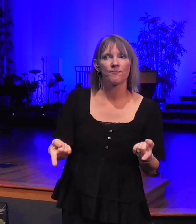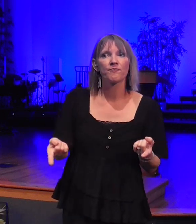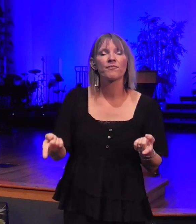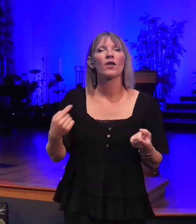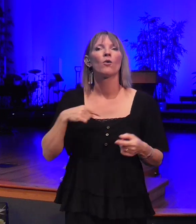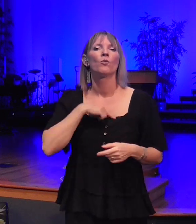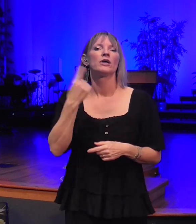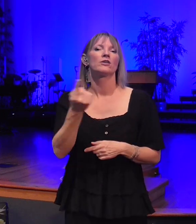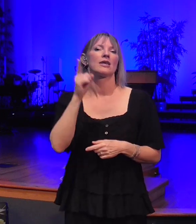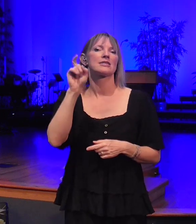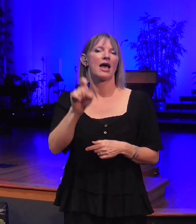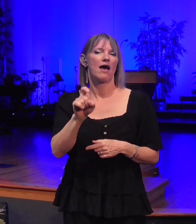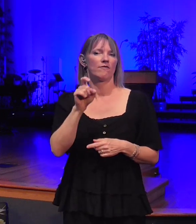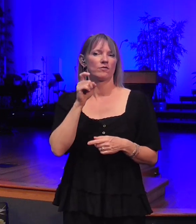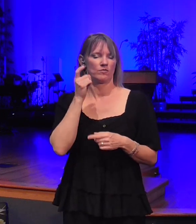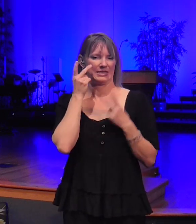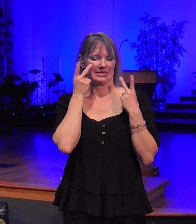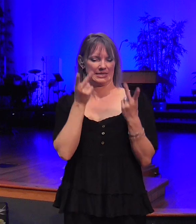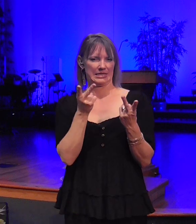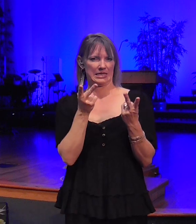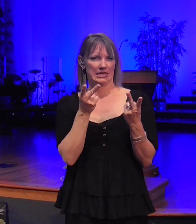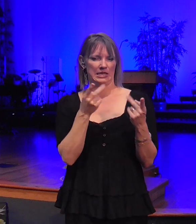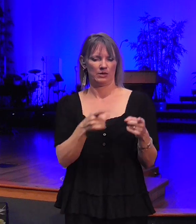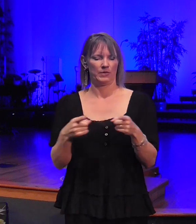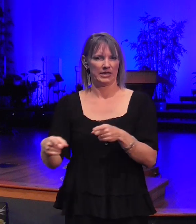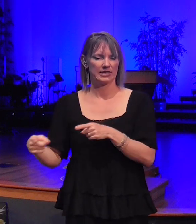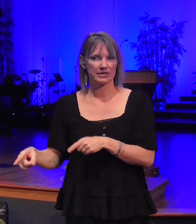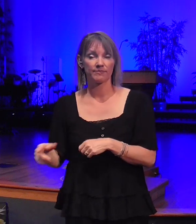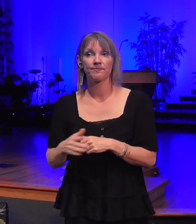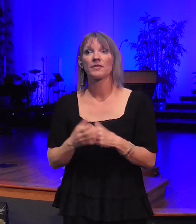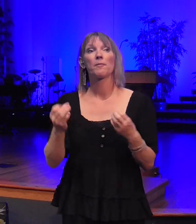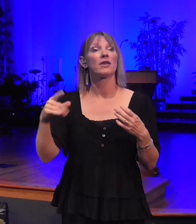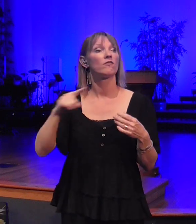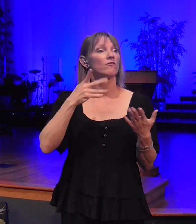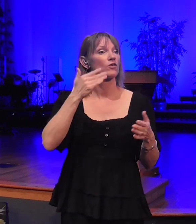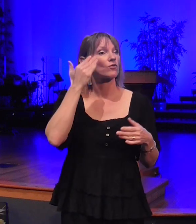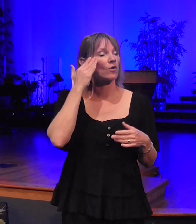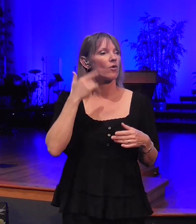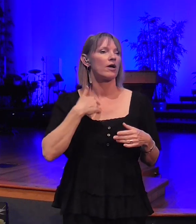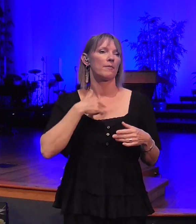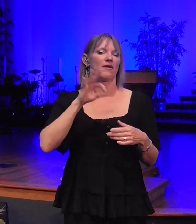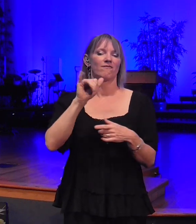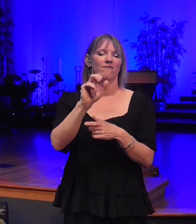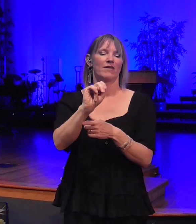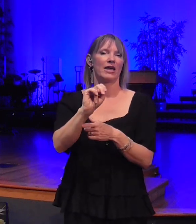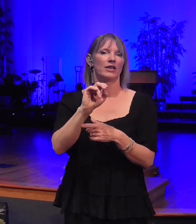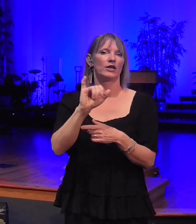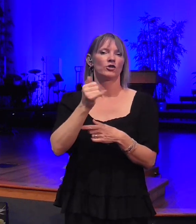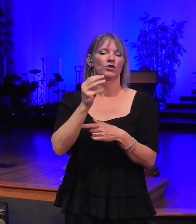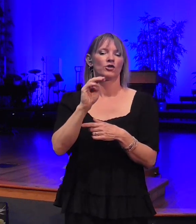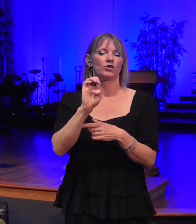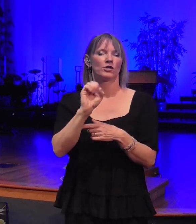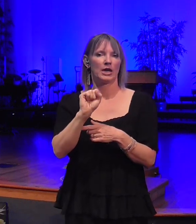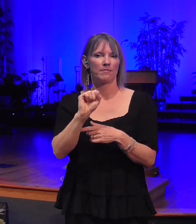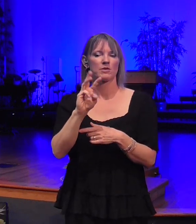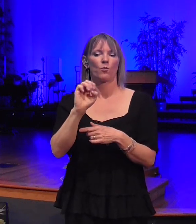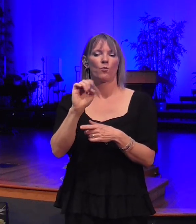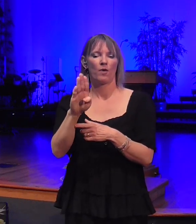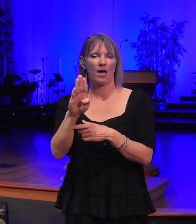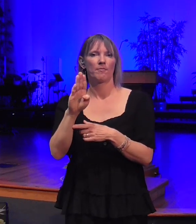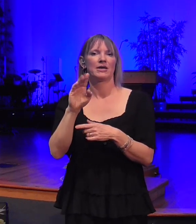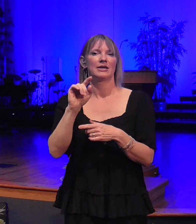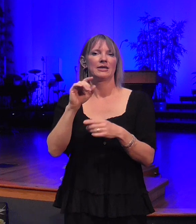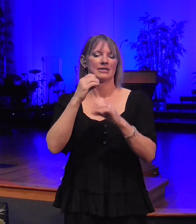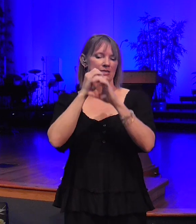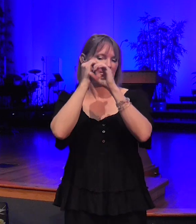at what is. As many of you know, I'm a huge fan of the James Webb Telescope. I think it's one of the greatest things humankind